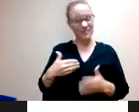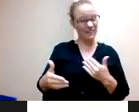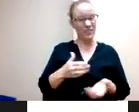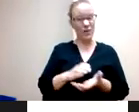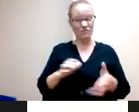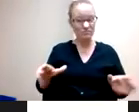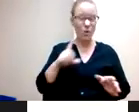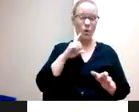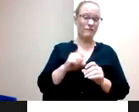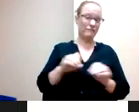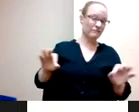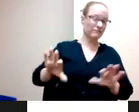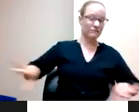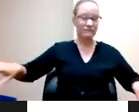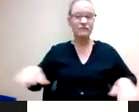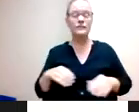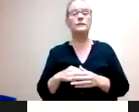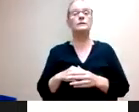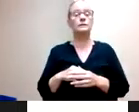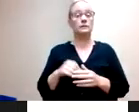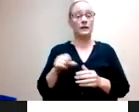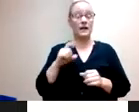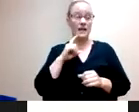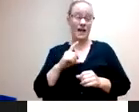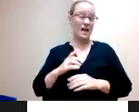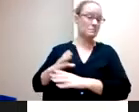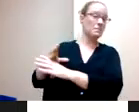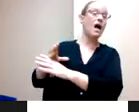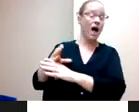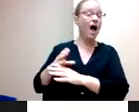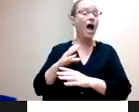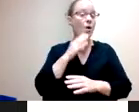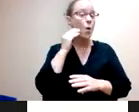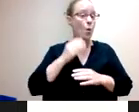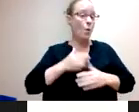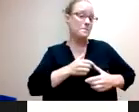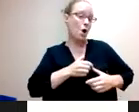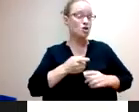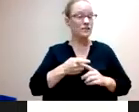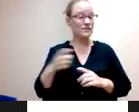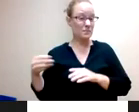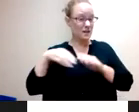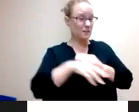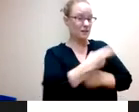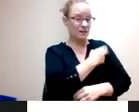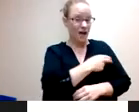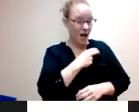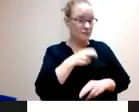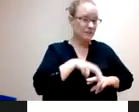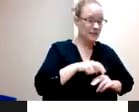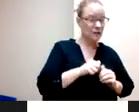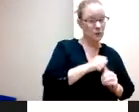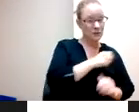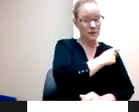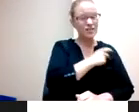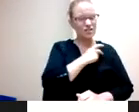And they can bar the domestic partner from the bedside. So very frustrating, confusing. Many of